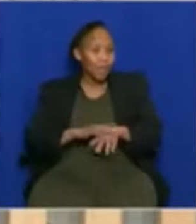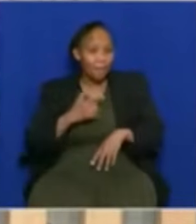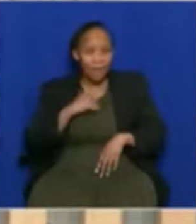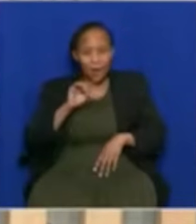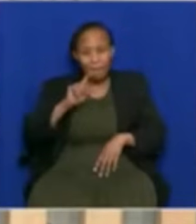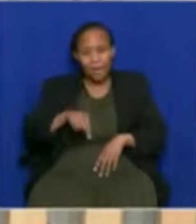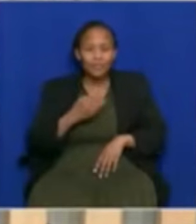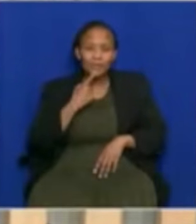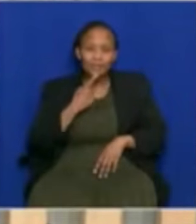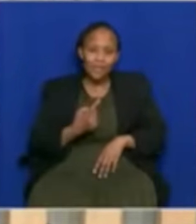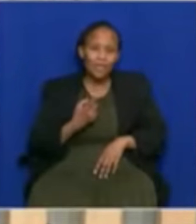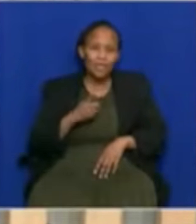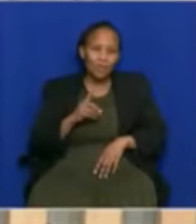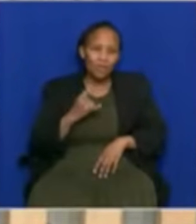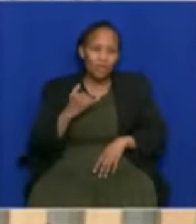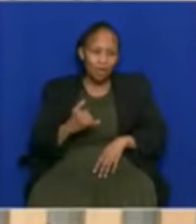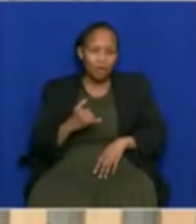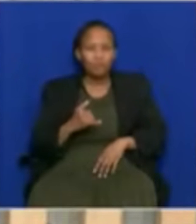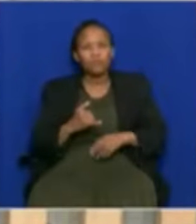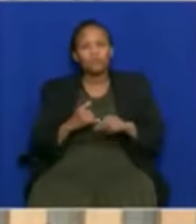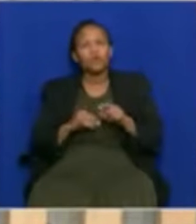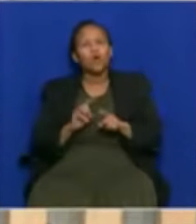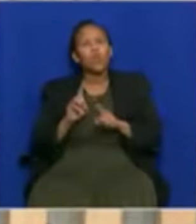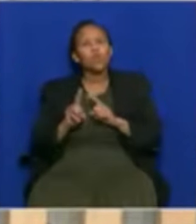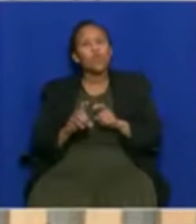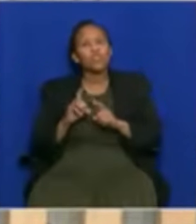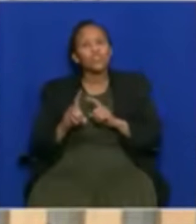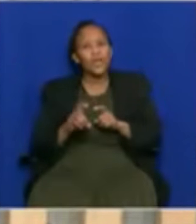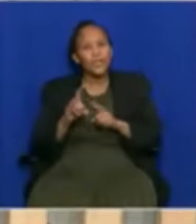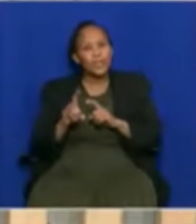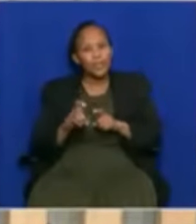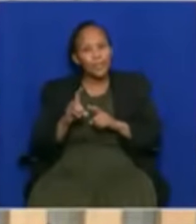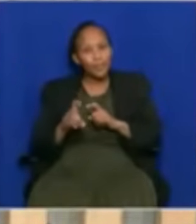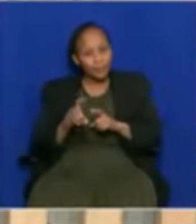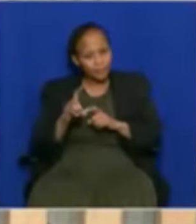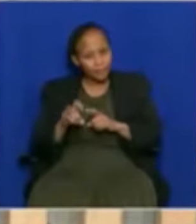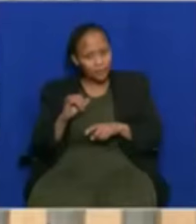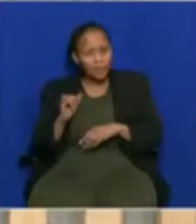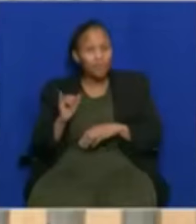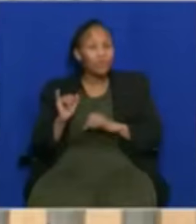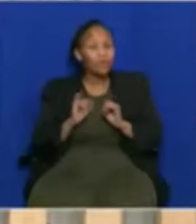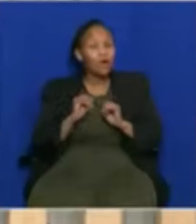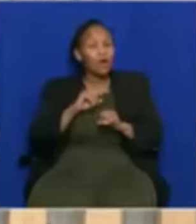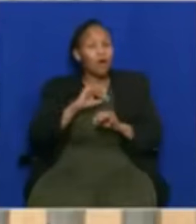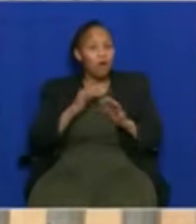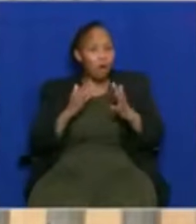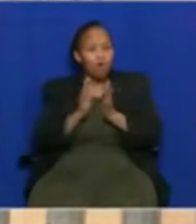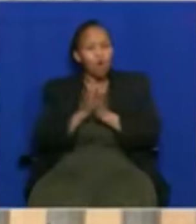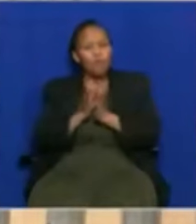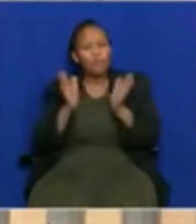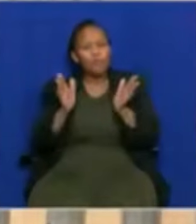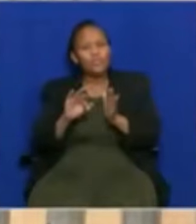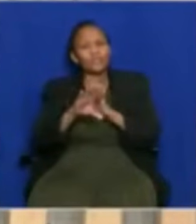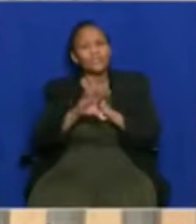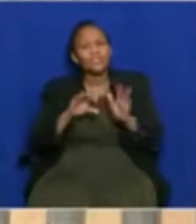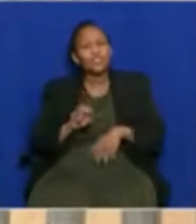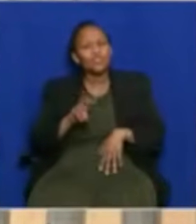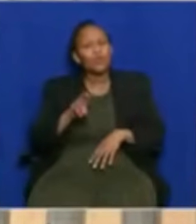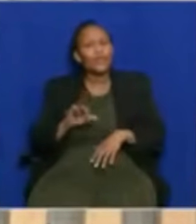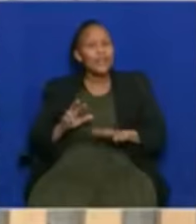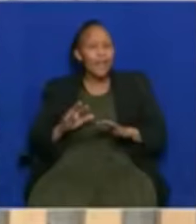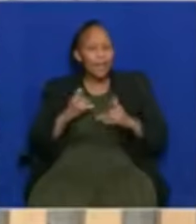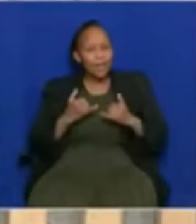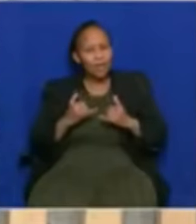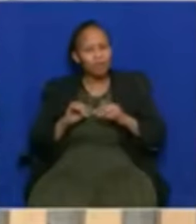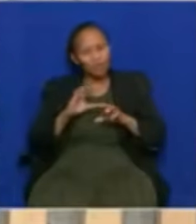questioning because in justifying the broad first Section 28 that was looking into the vetting of